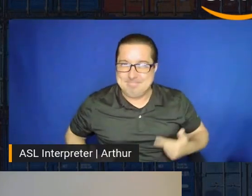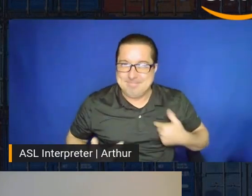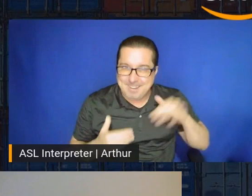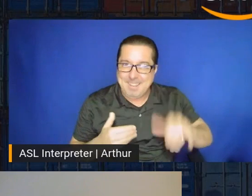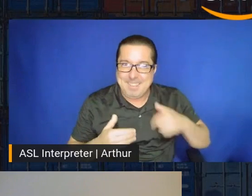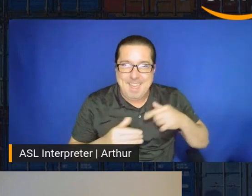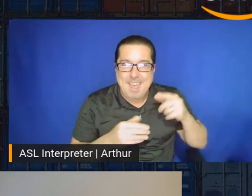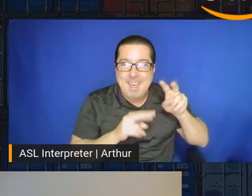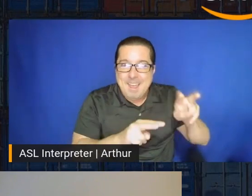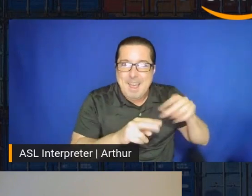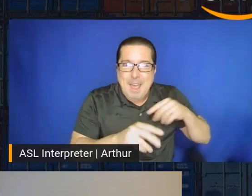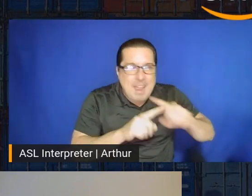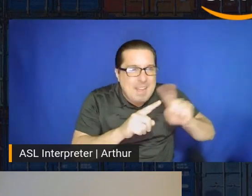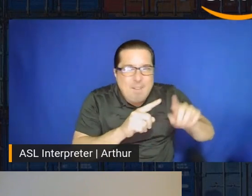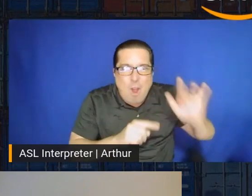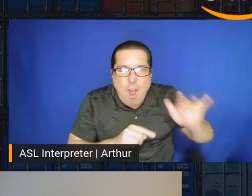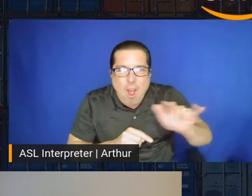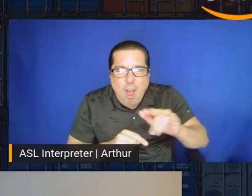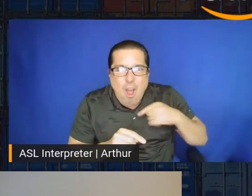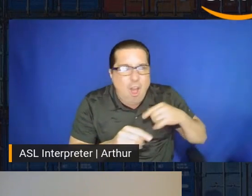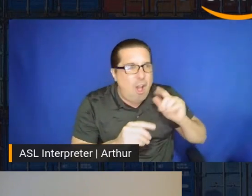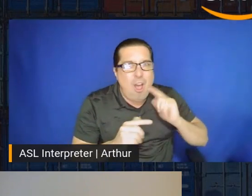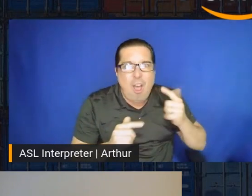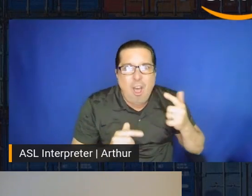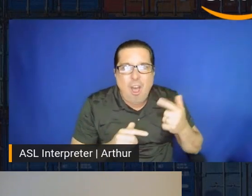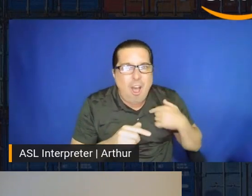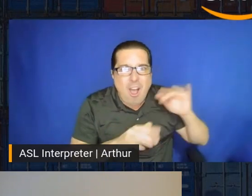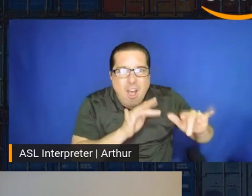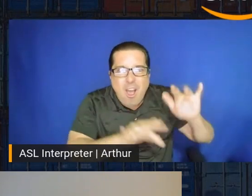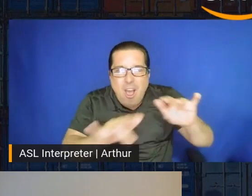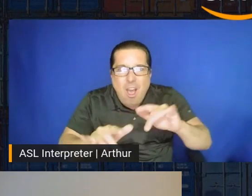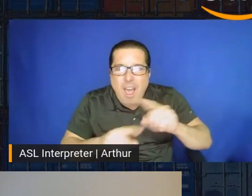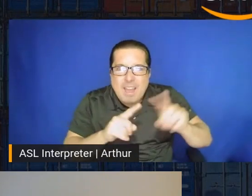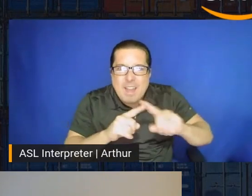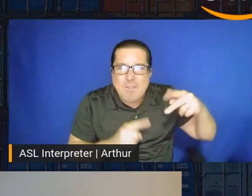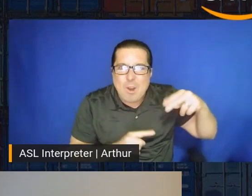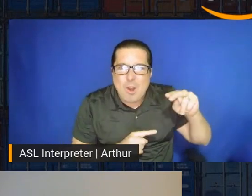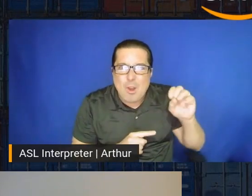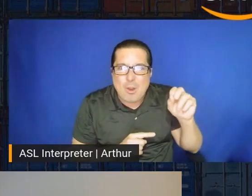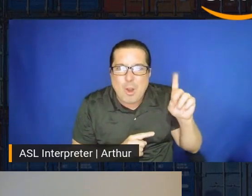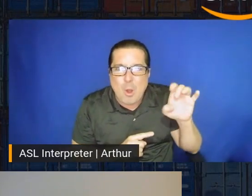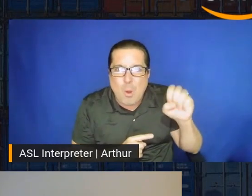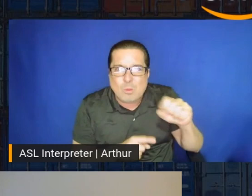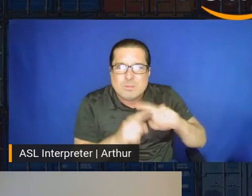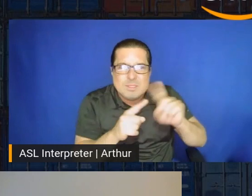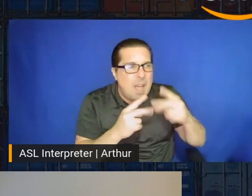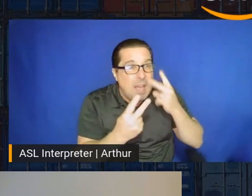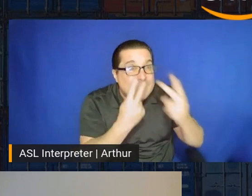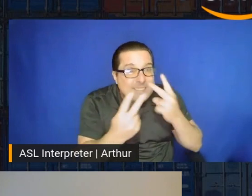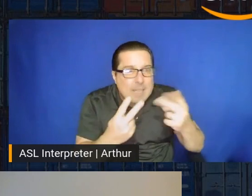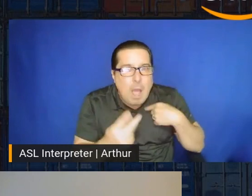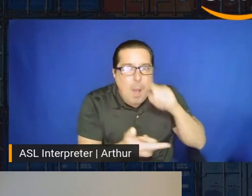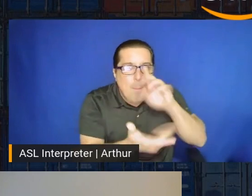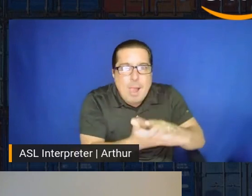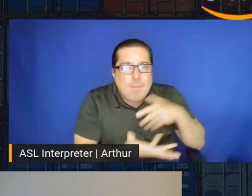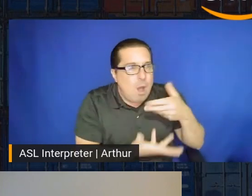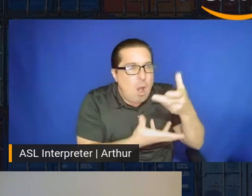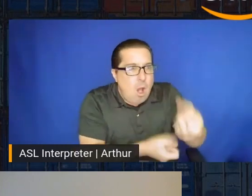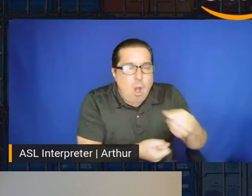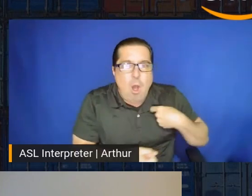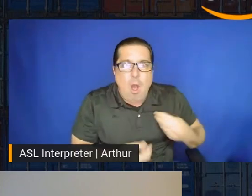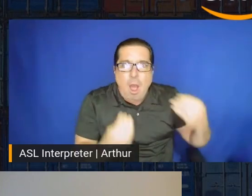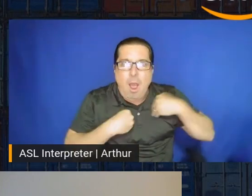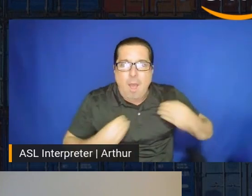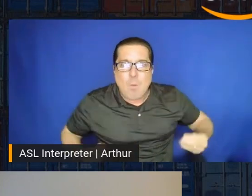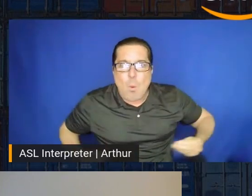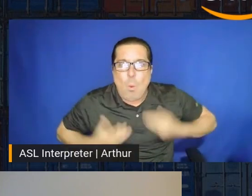can see the pods getting rescheduled on another node. So that's seeing is believing, and that's like something that's very exciting to me about Kubernetes. And Sai, you